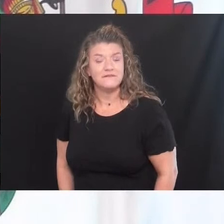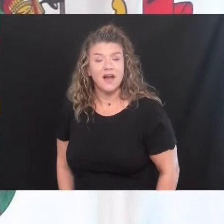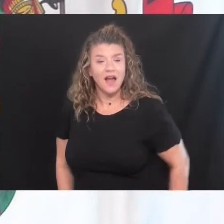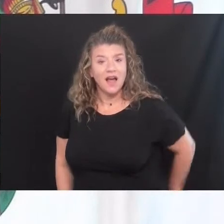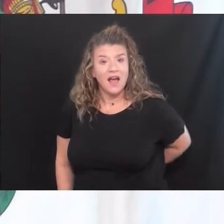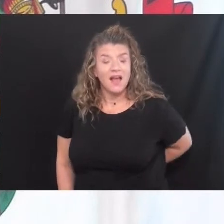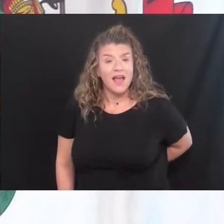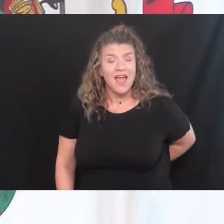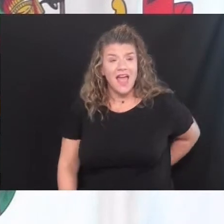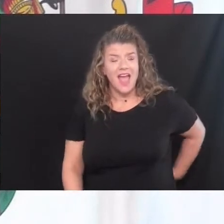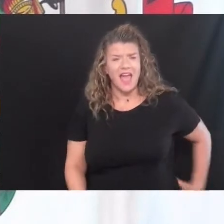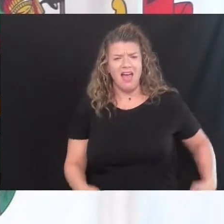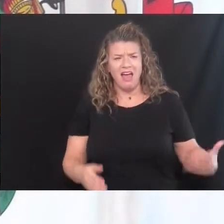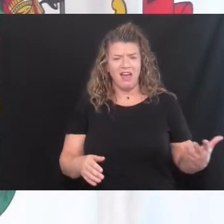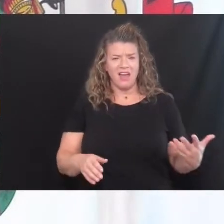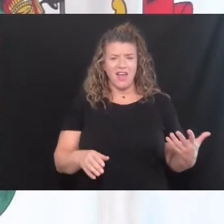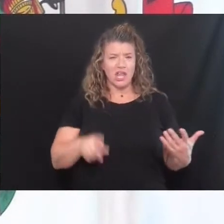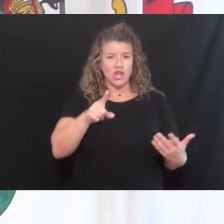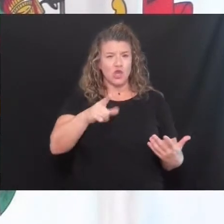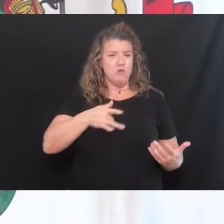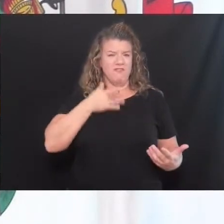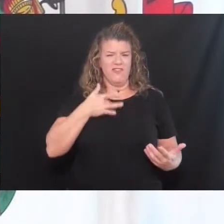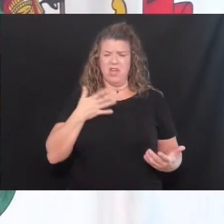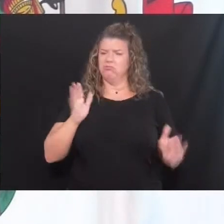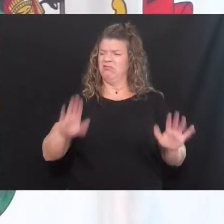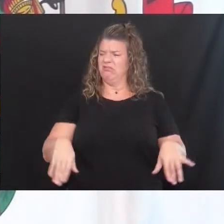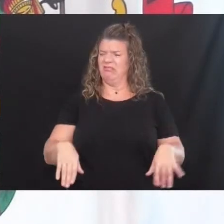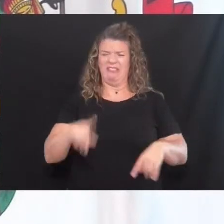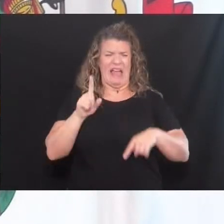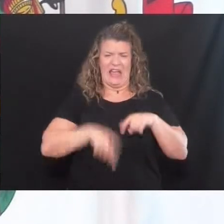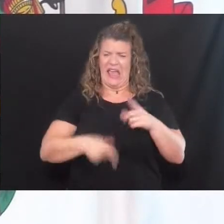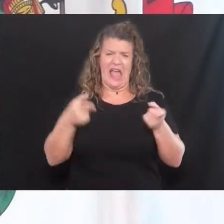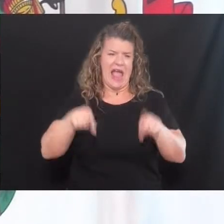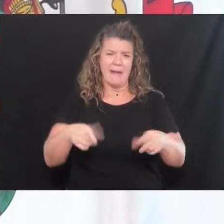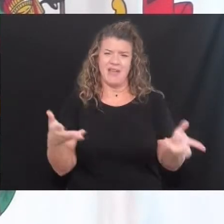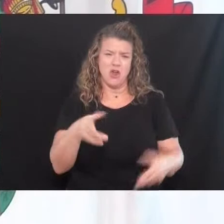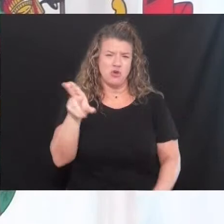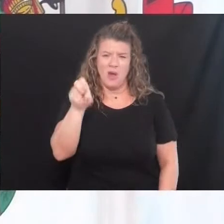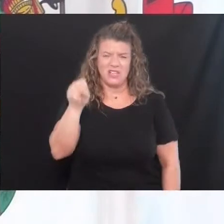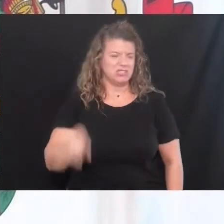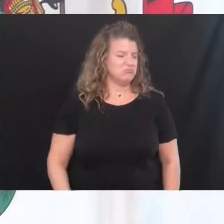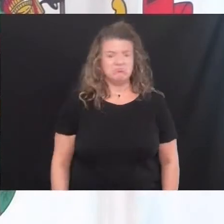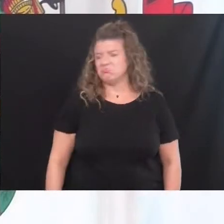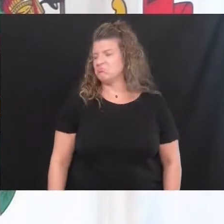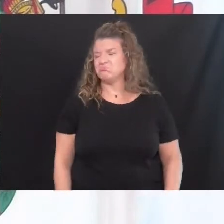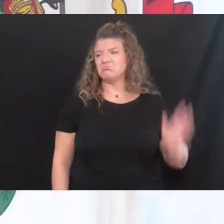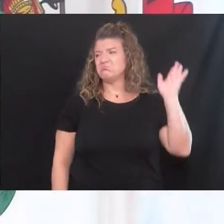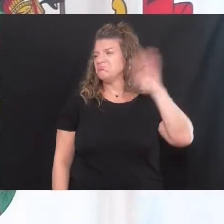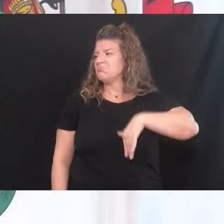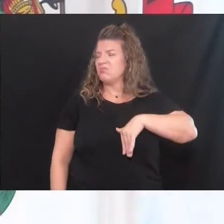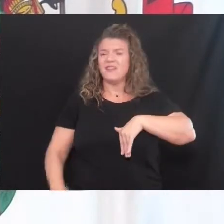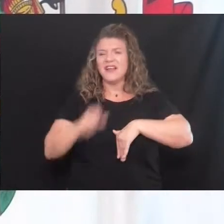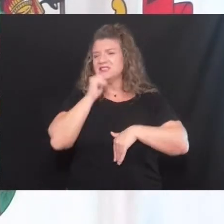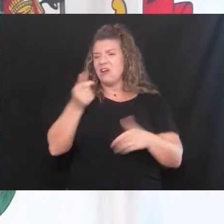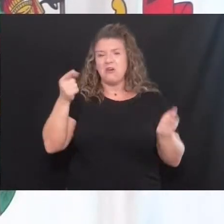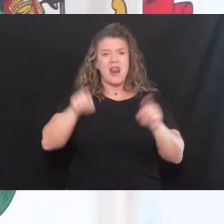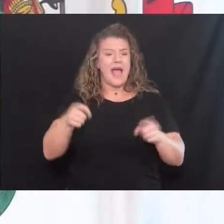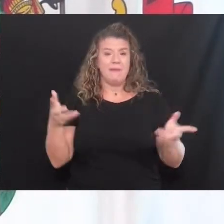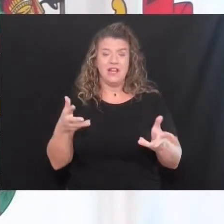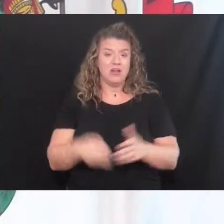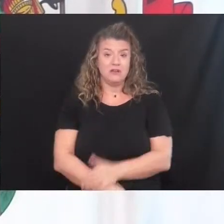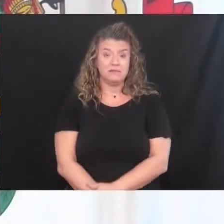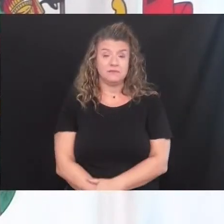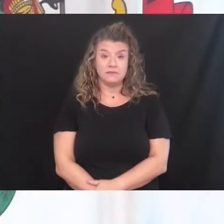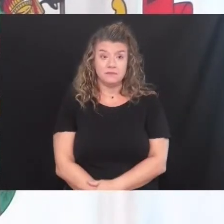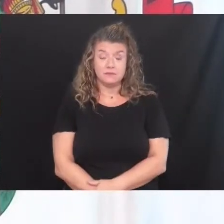We believe, well, that's not going to happen to us. Not in the United States. That's not going to happen to us.